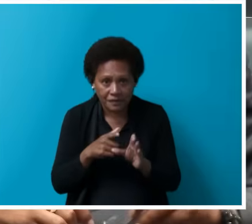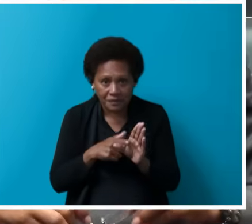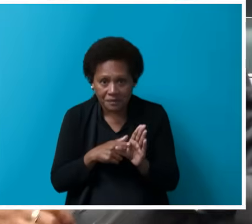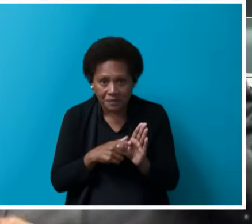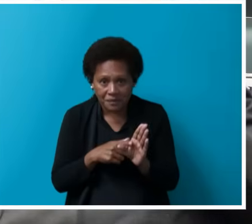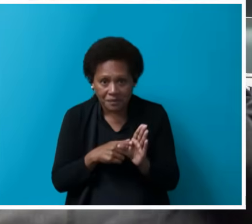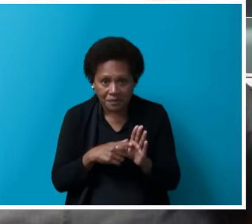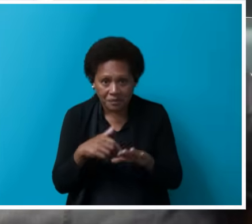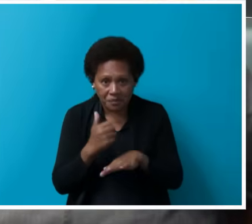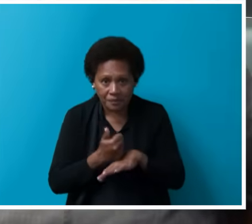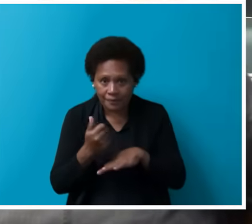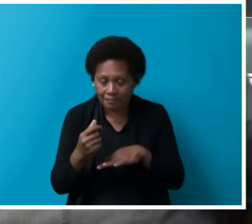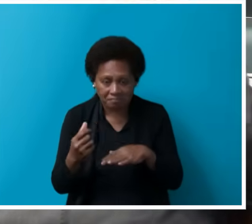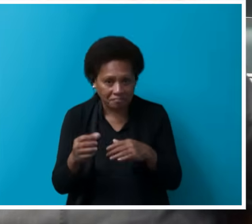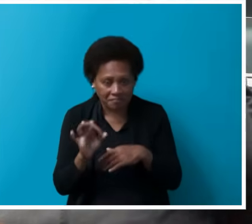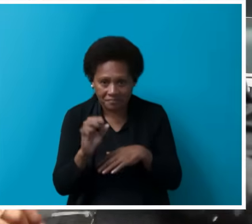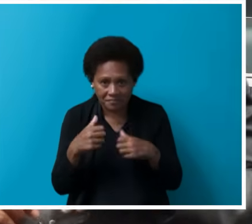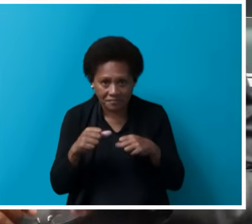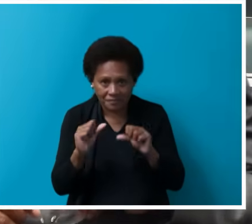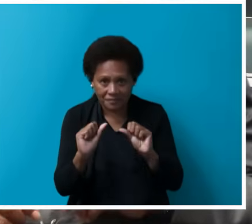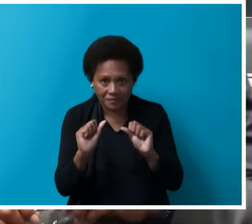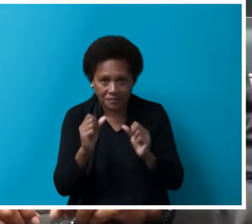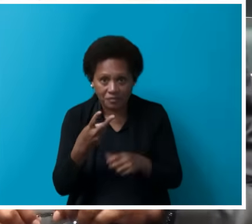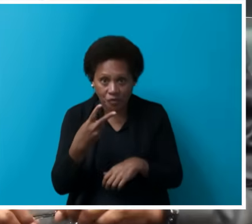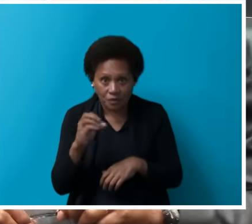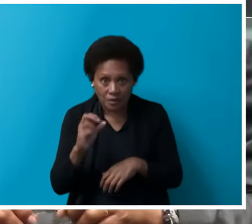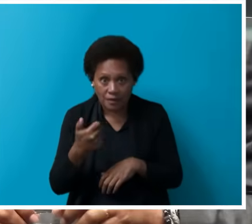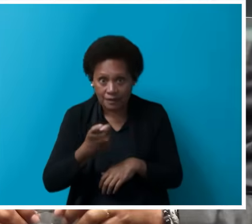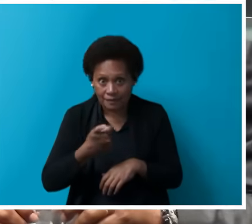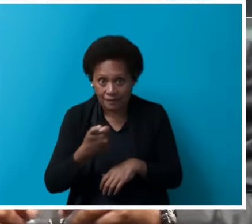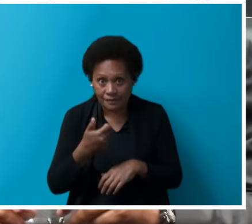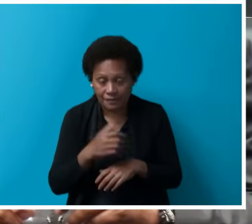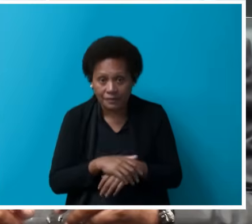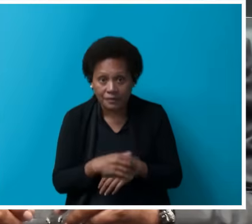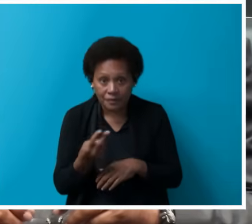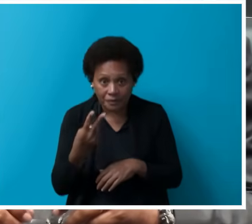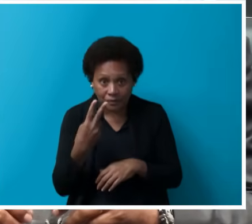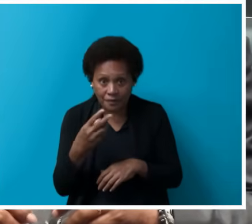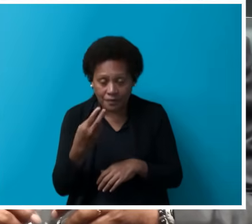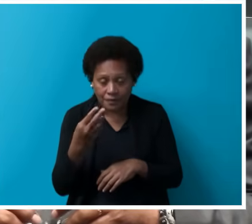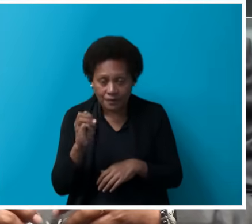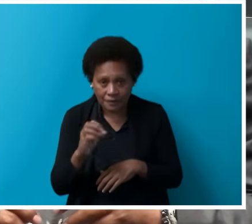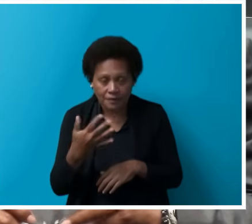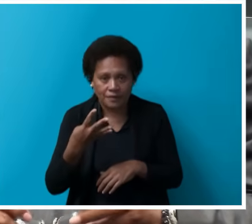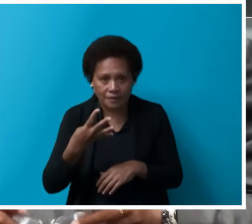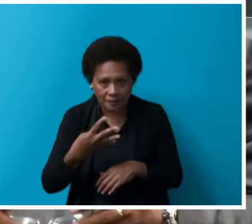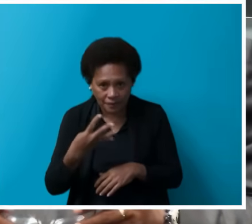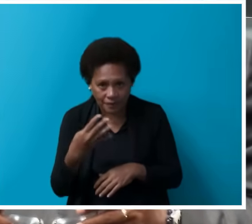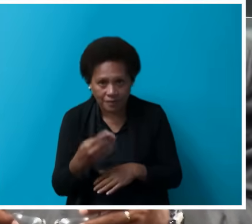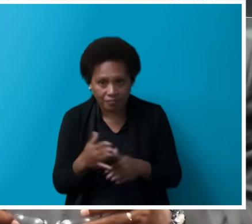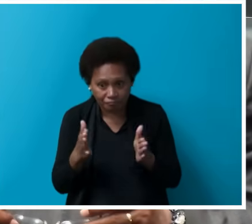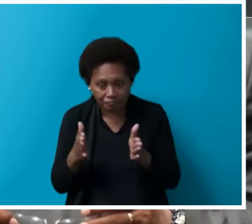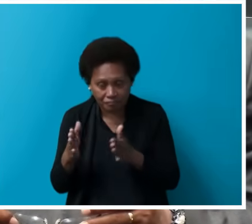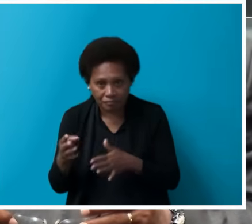short of achieving its, that was in 2016. Between 2014 to